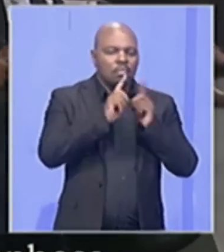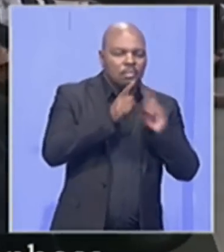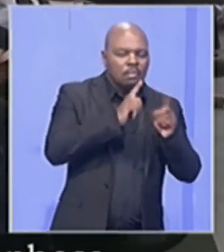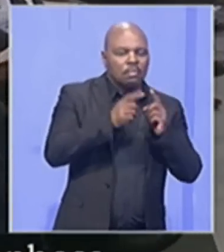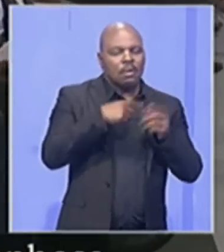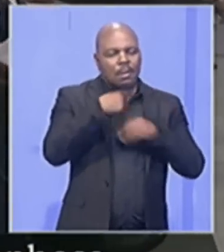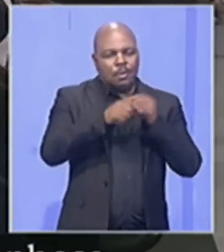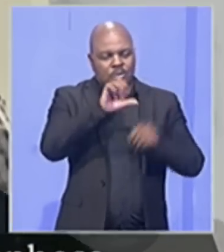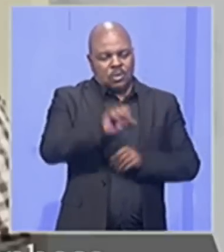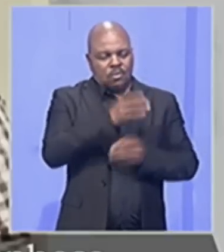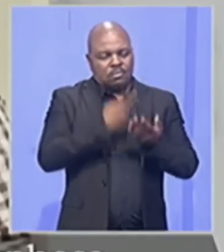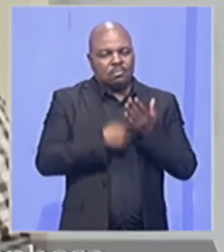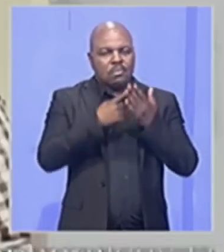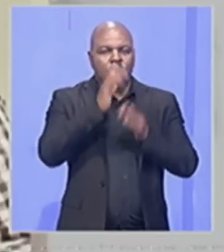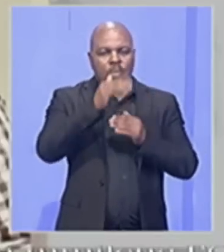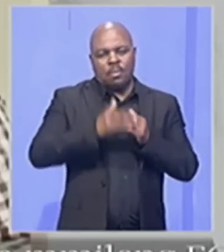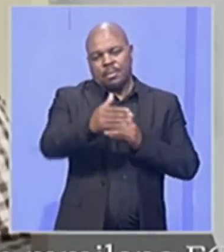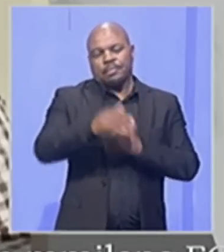naha.